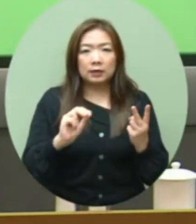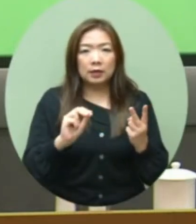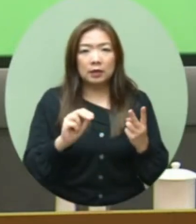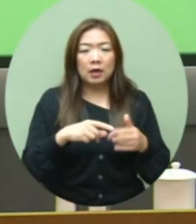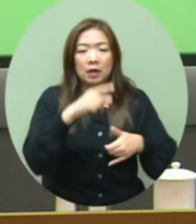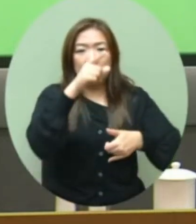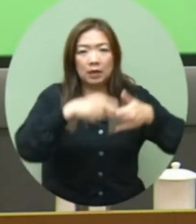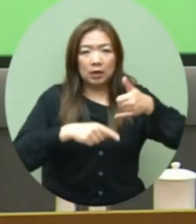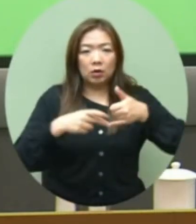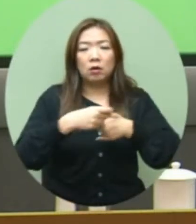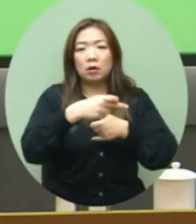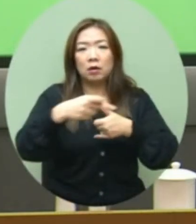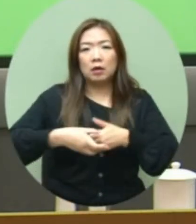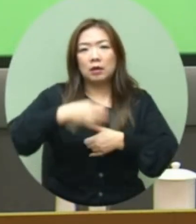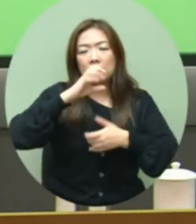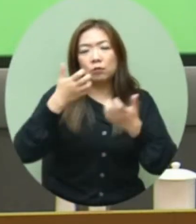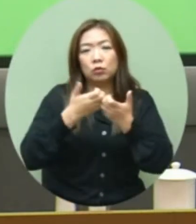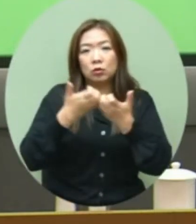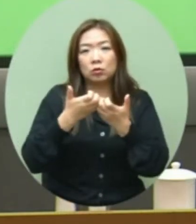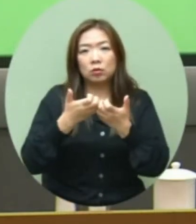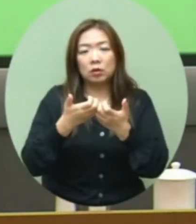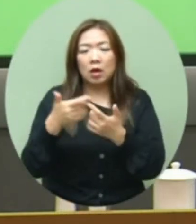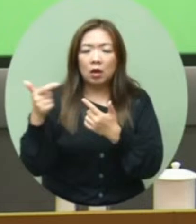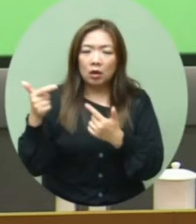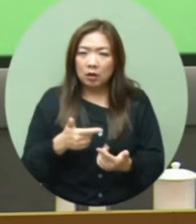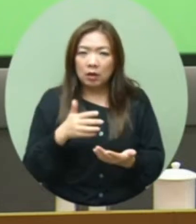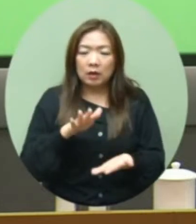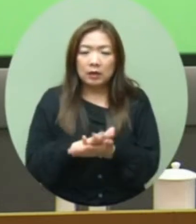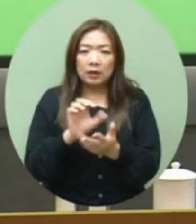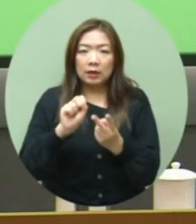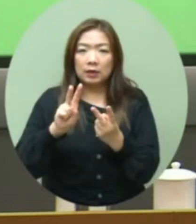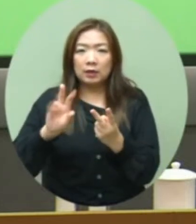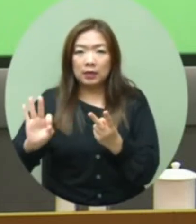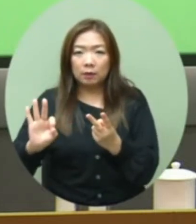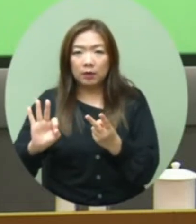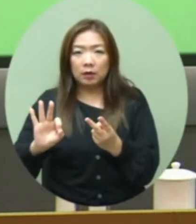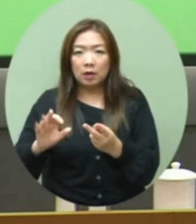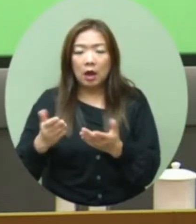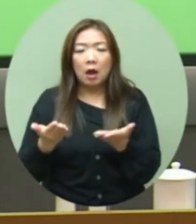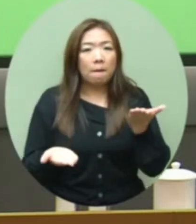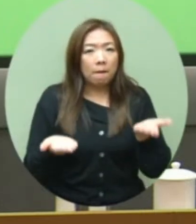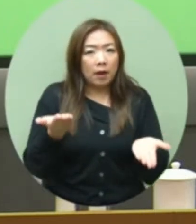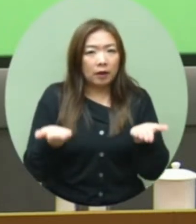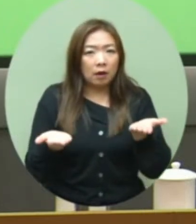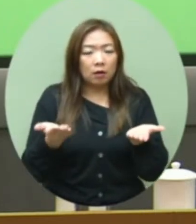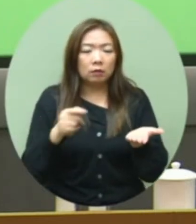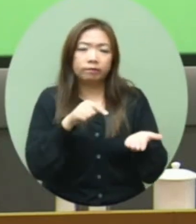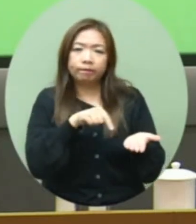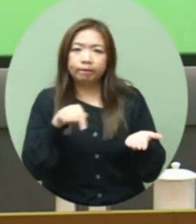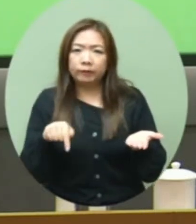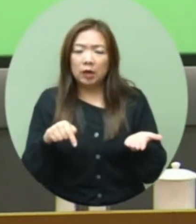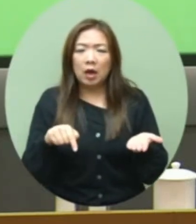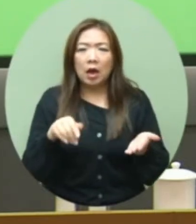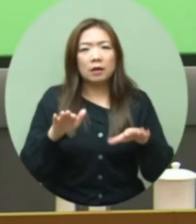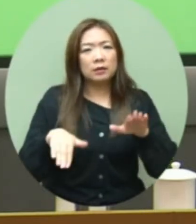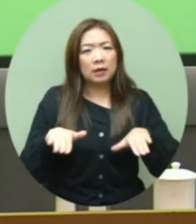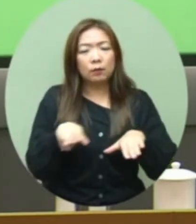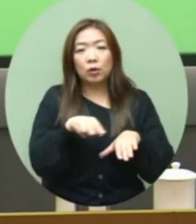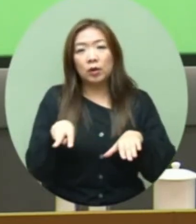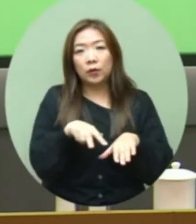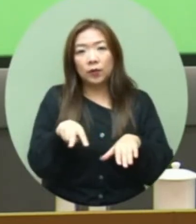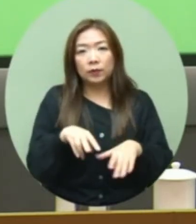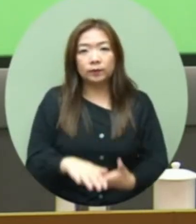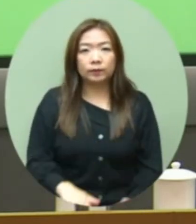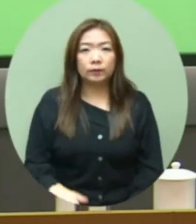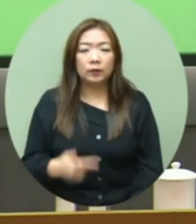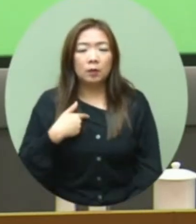alcohol remains the same. So that means the number of people who consume alcohol in